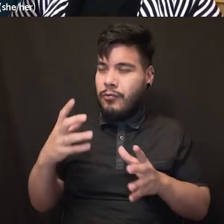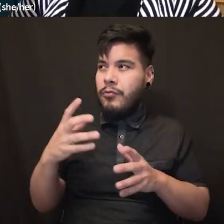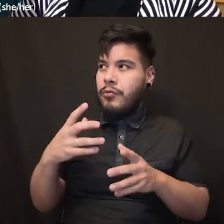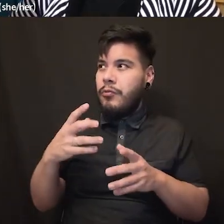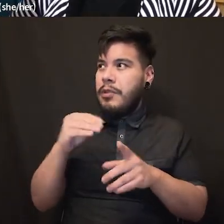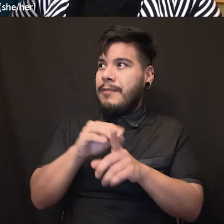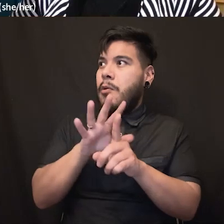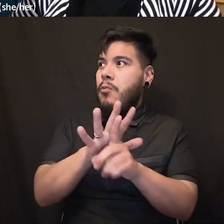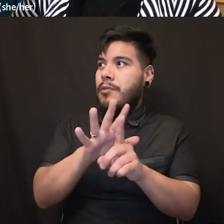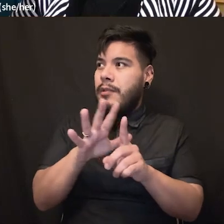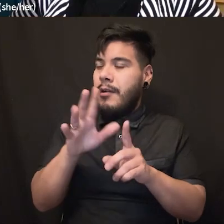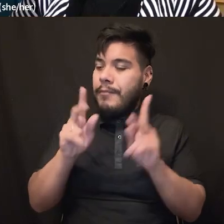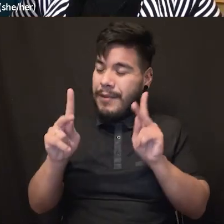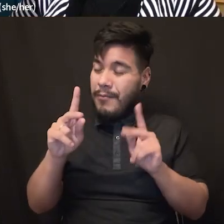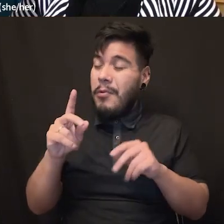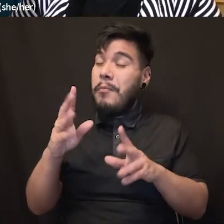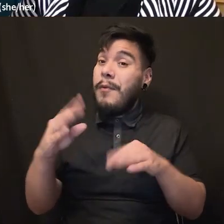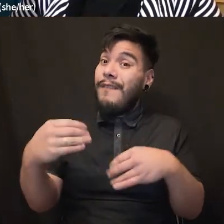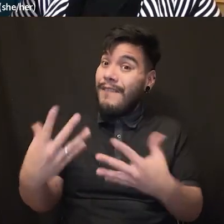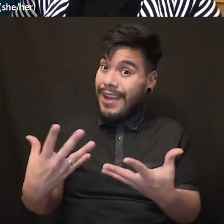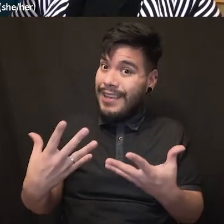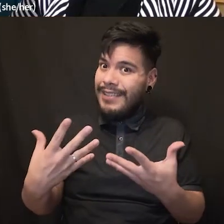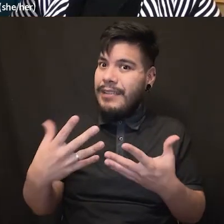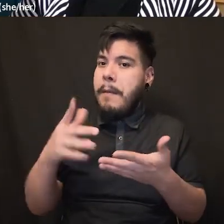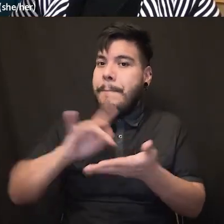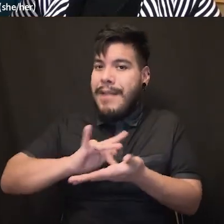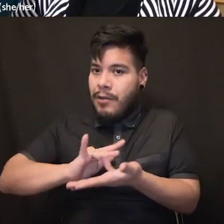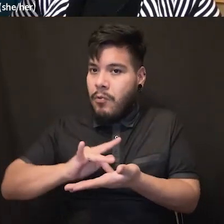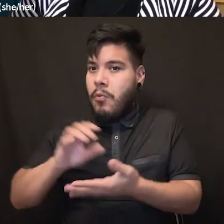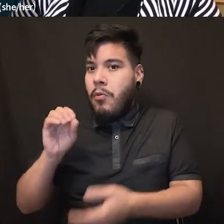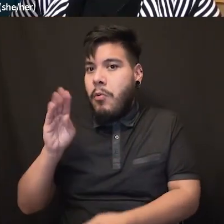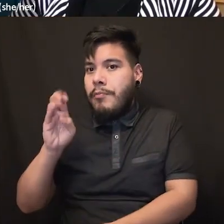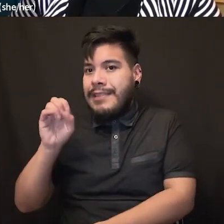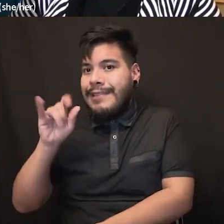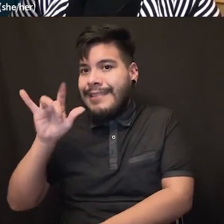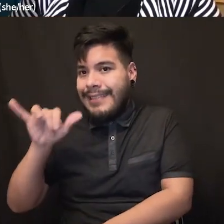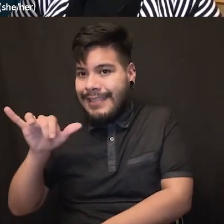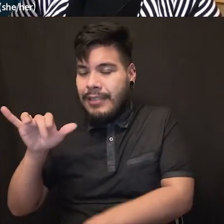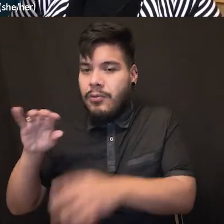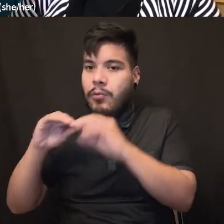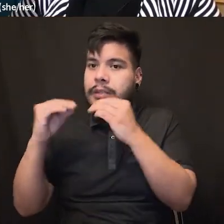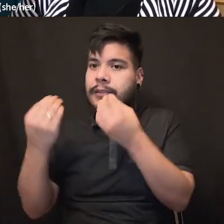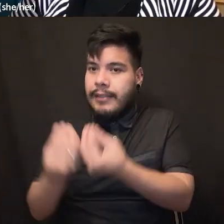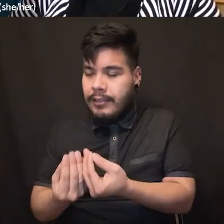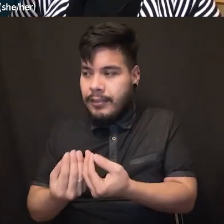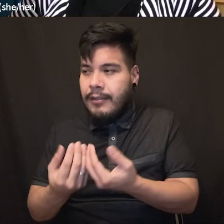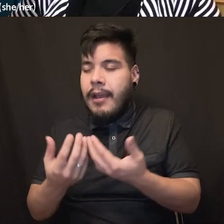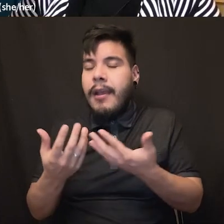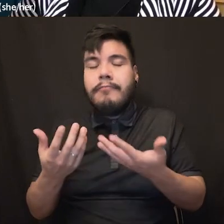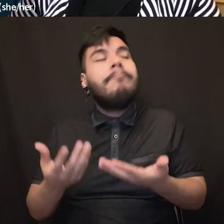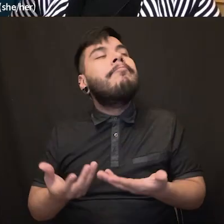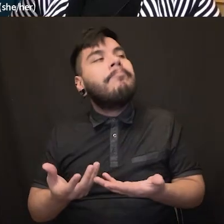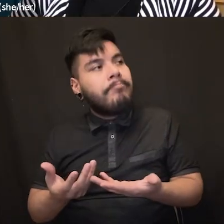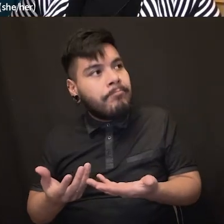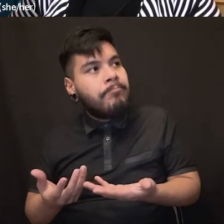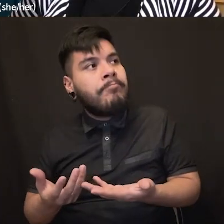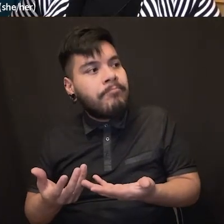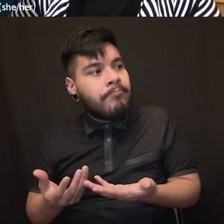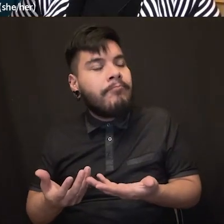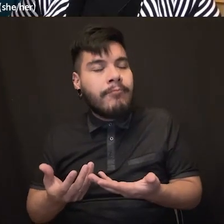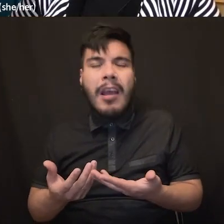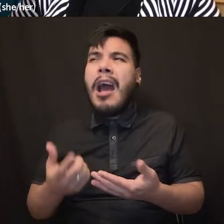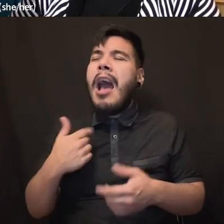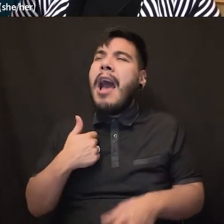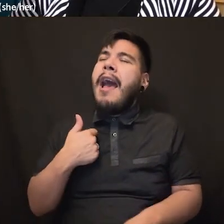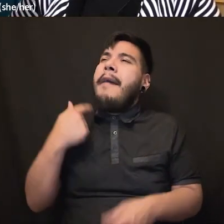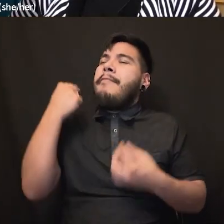people who were provided by medical obesity organizations, right? Mm-hmm. And I'm wondering if,